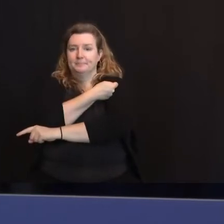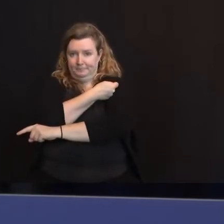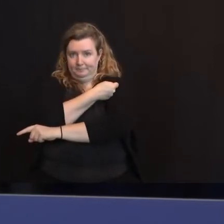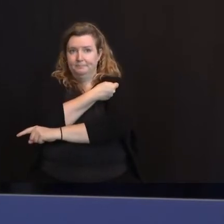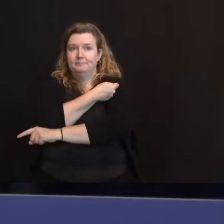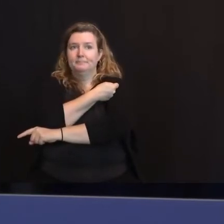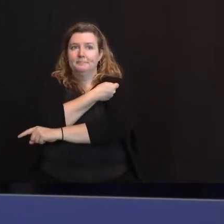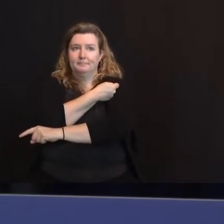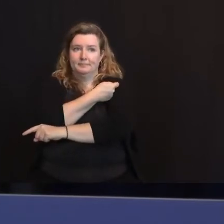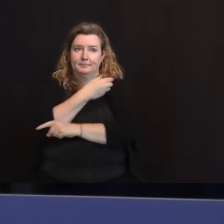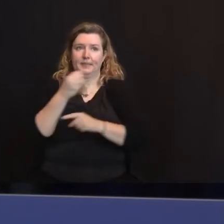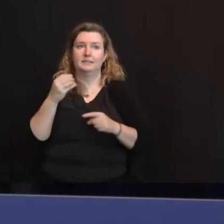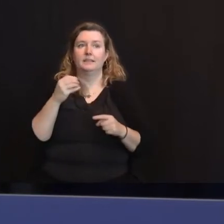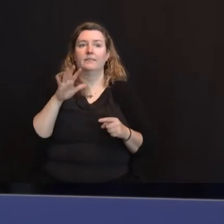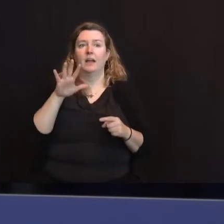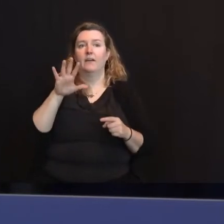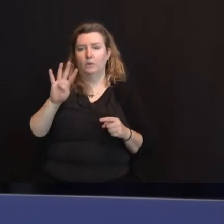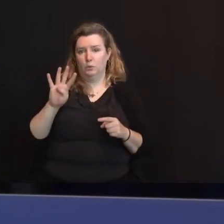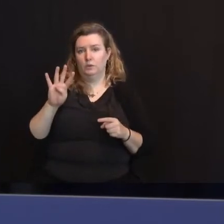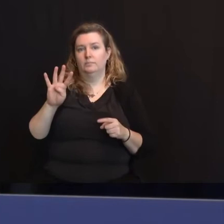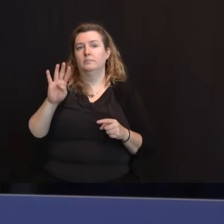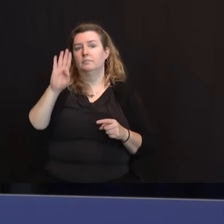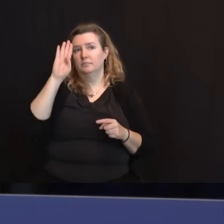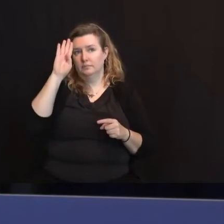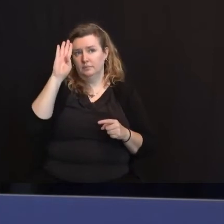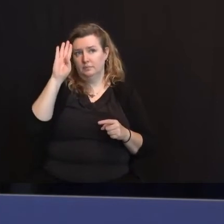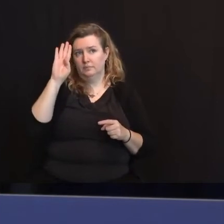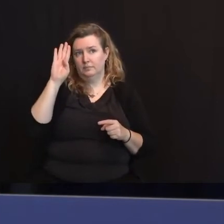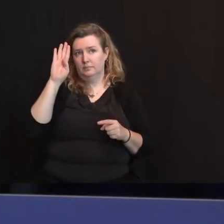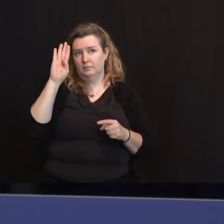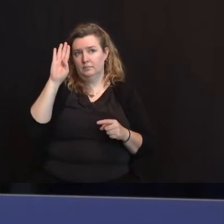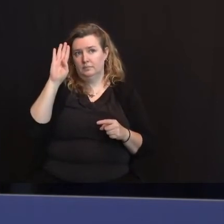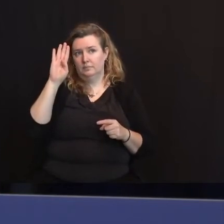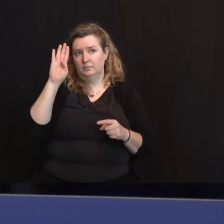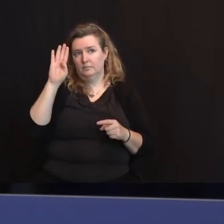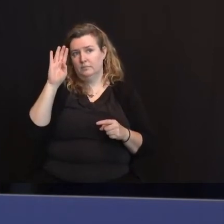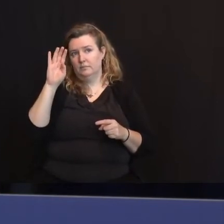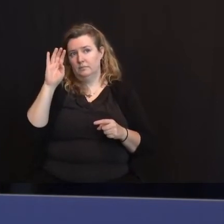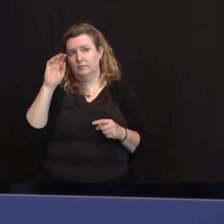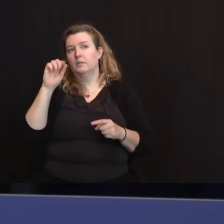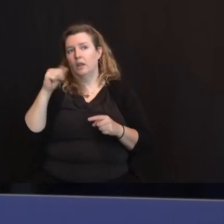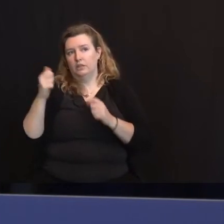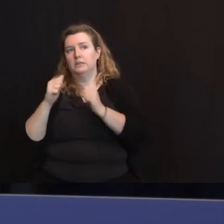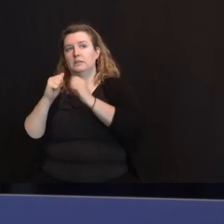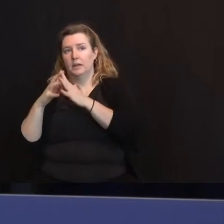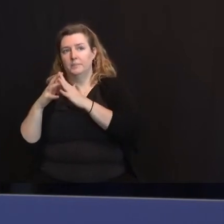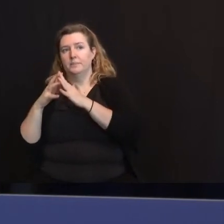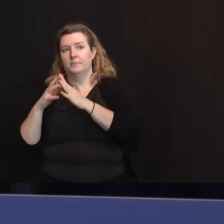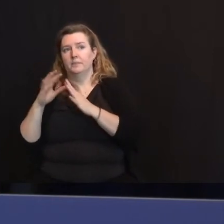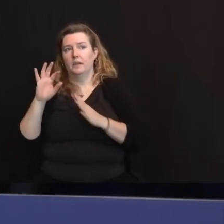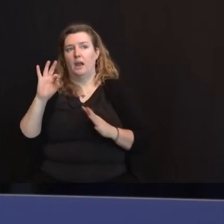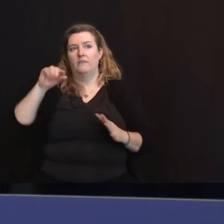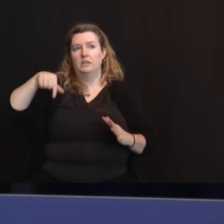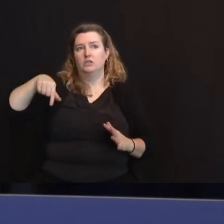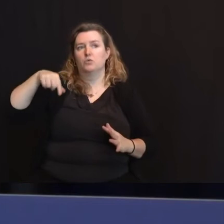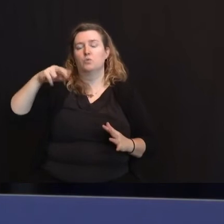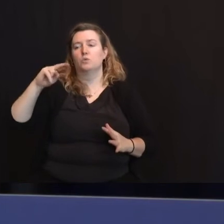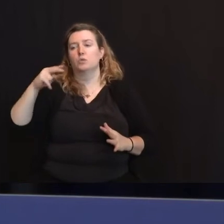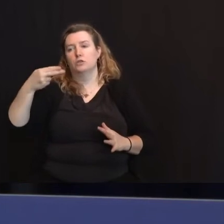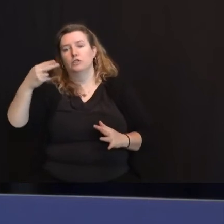hospitals and 6 other sites, including 2 FQHCs. Boosting vaccine confidence